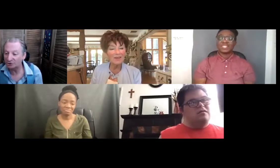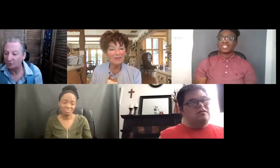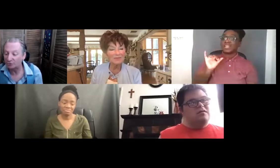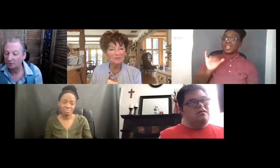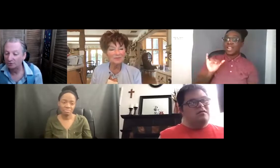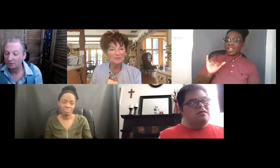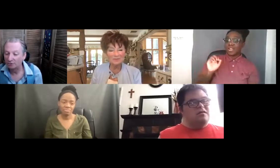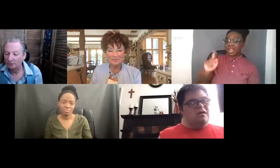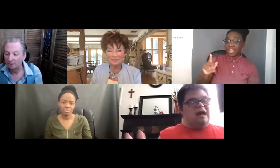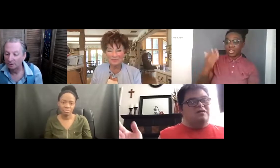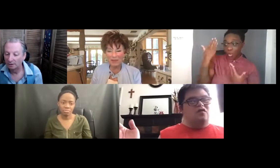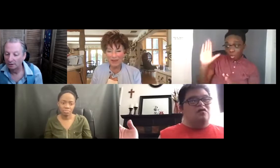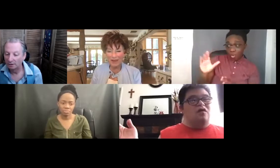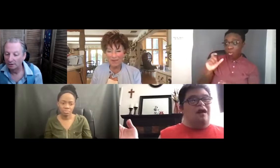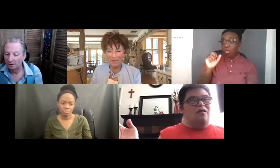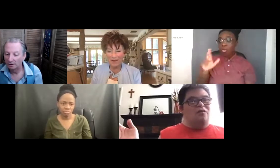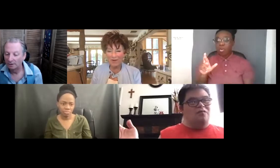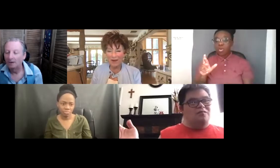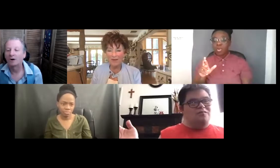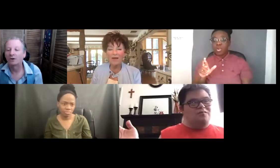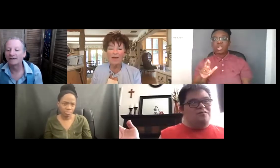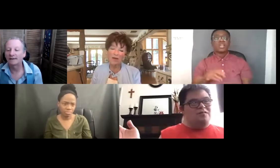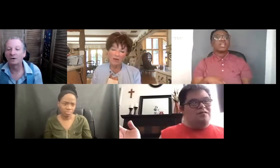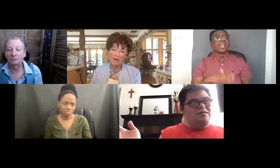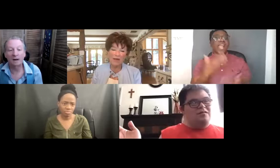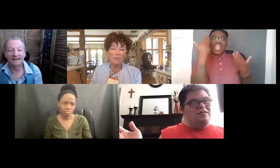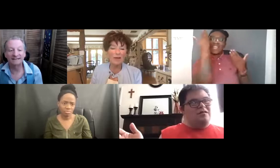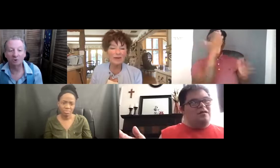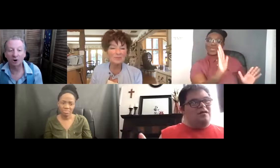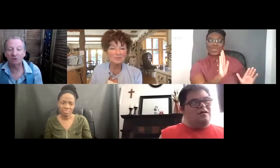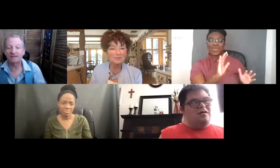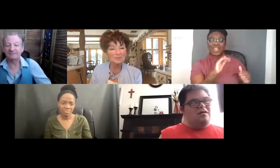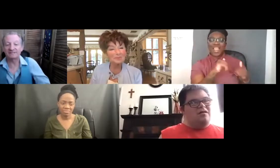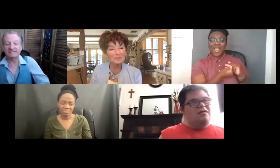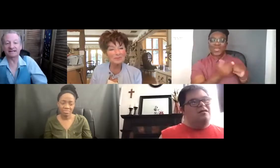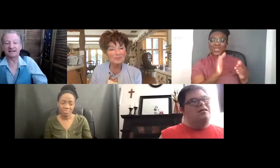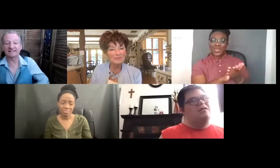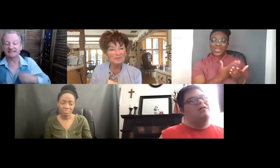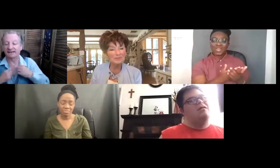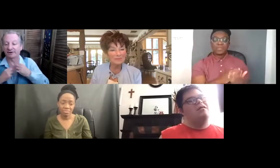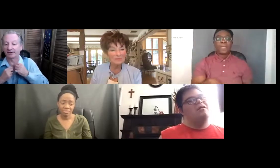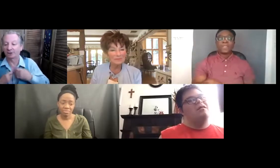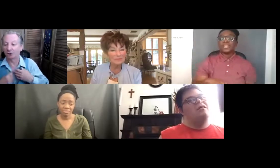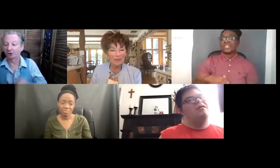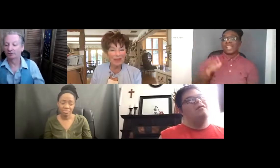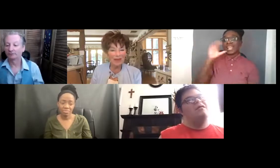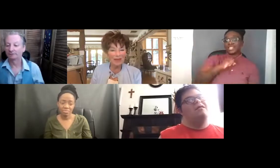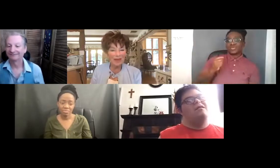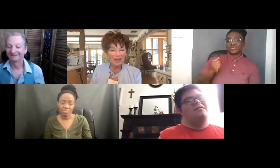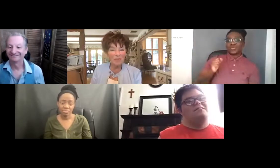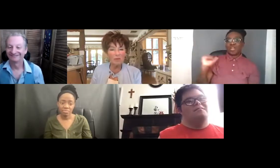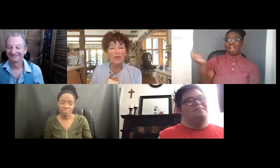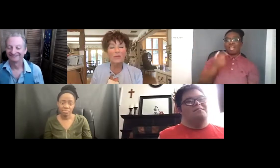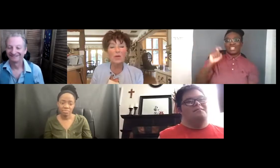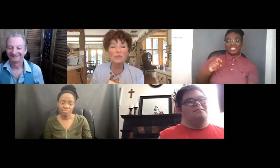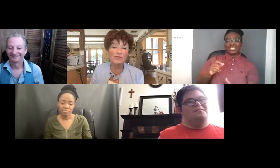you do? I don't know how. Oh, okay. Well, I guess we're all going to have to take class together and learn.